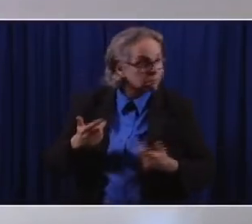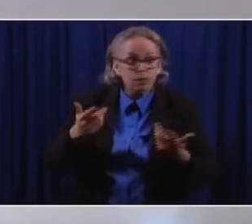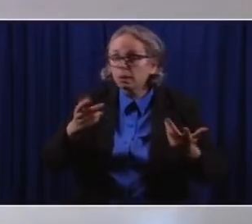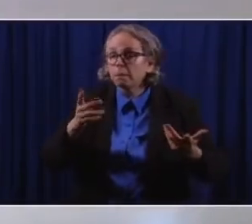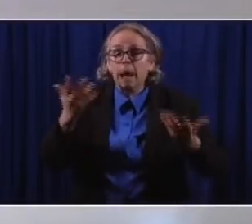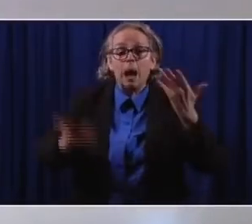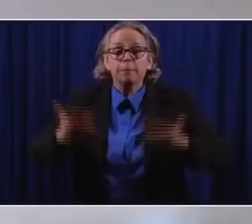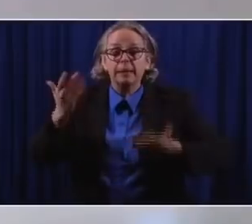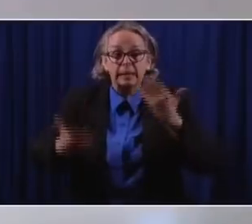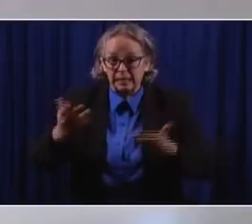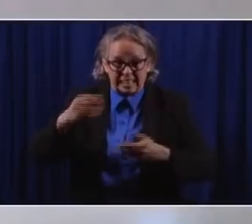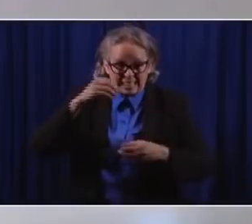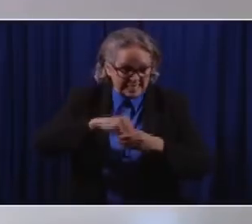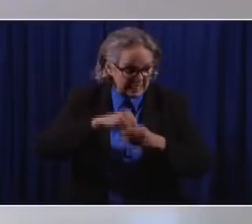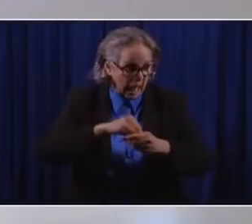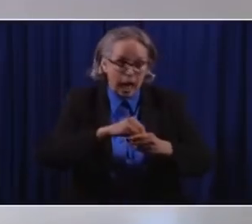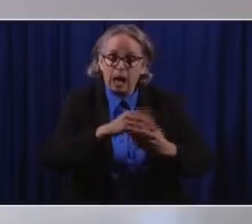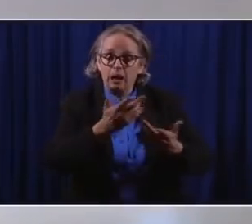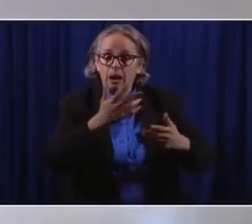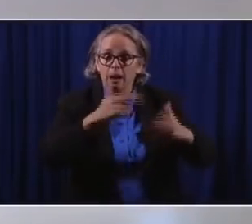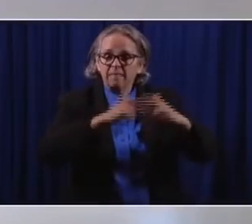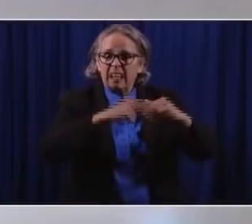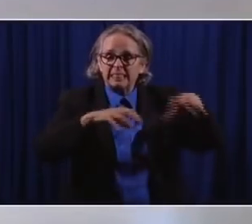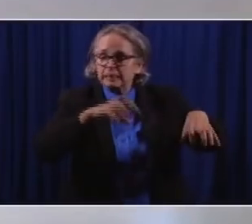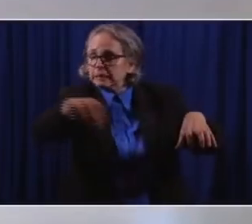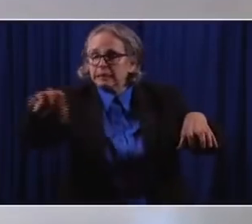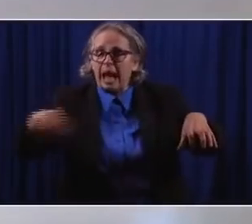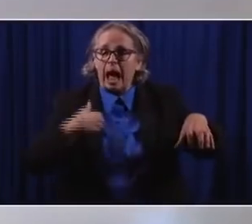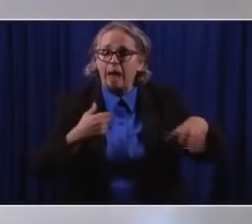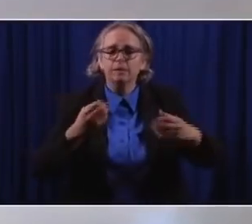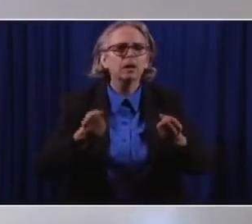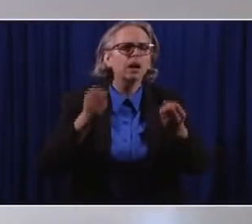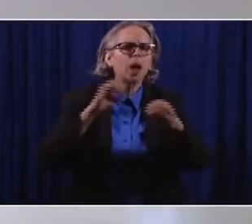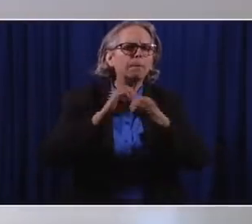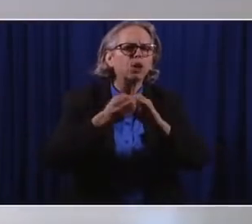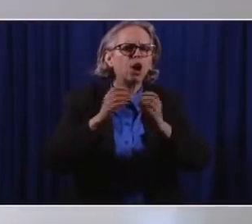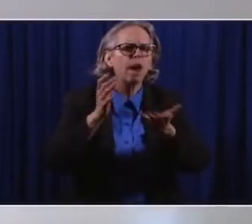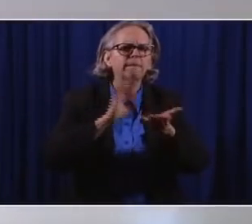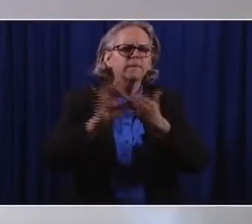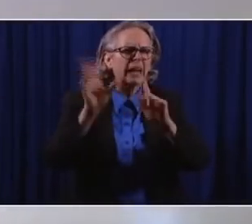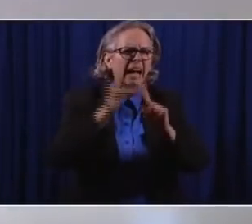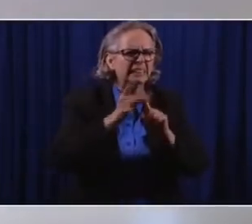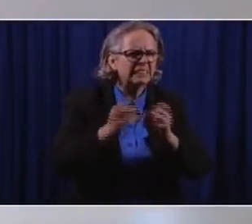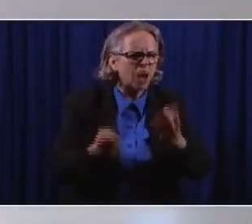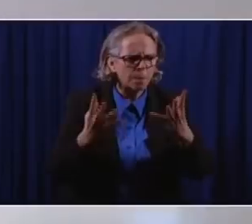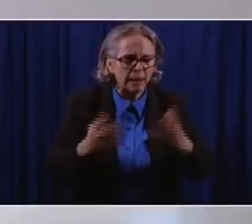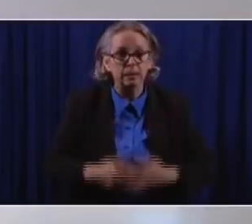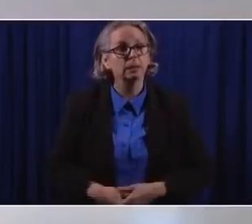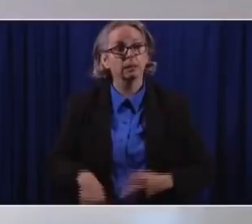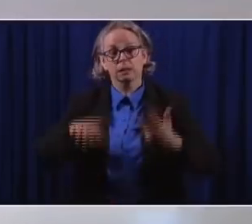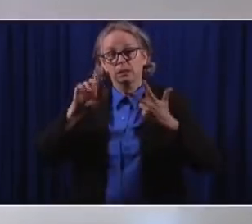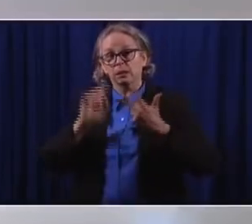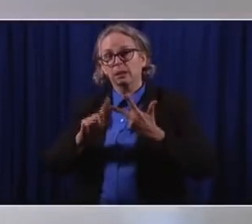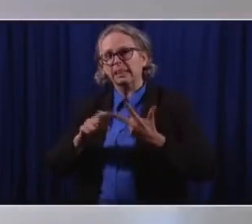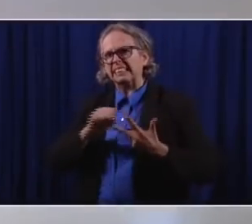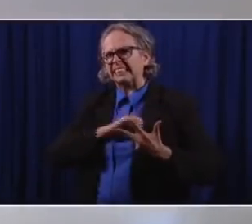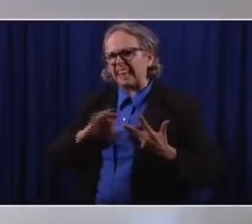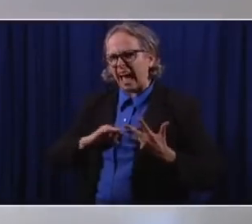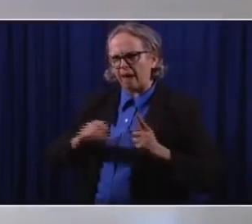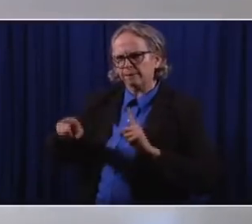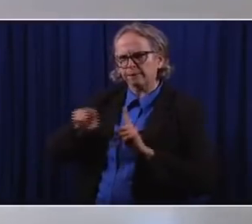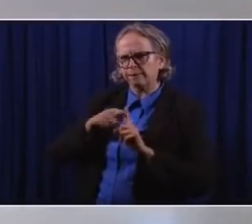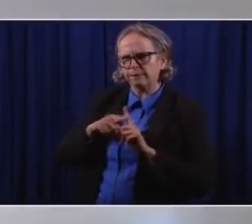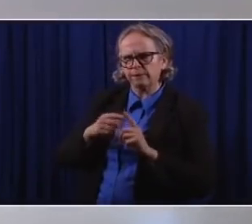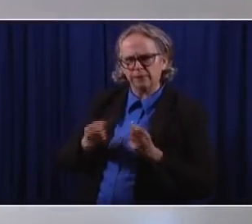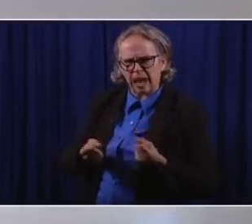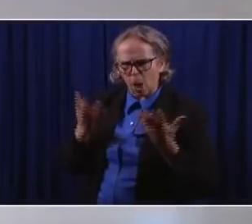there COVID cases in the building? Three, staffing levels. Do they have adequate levels to care for residents